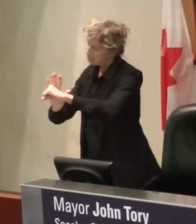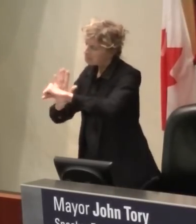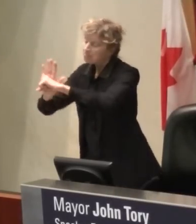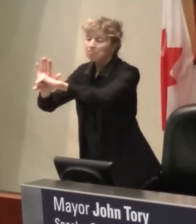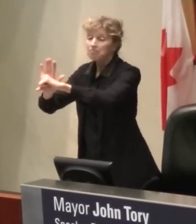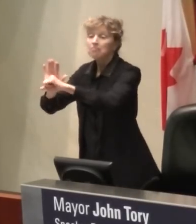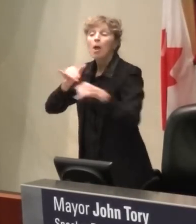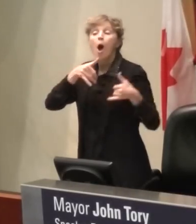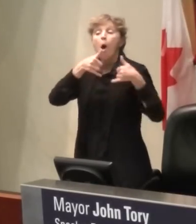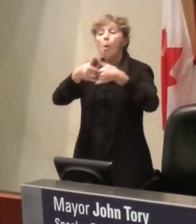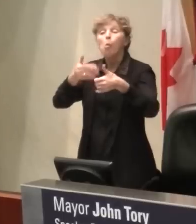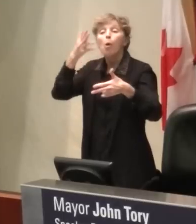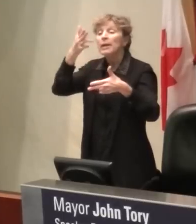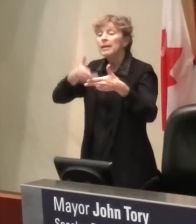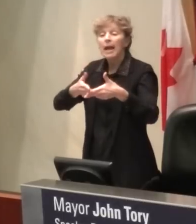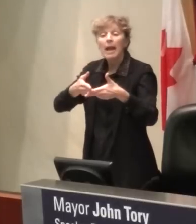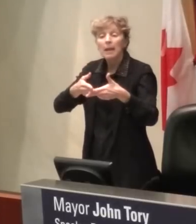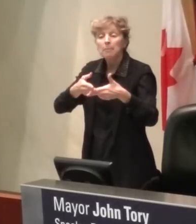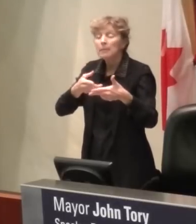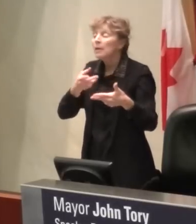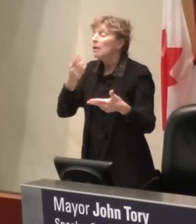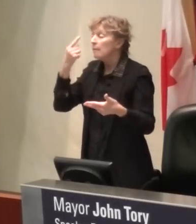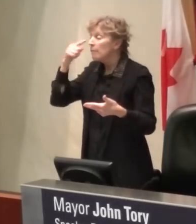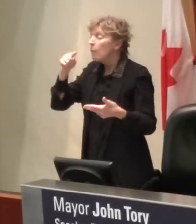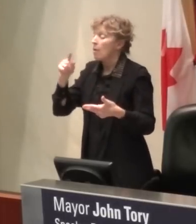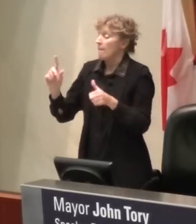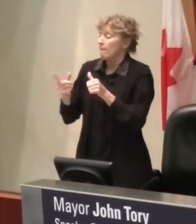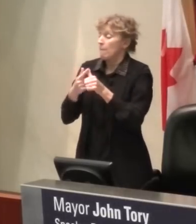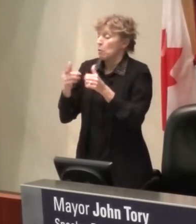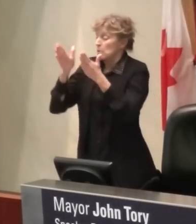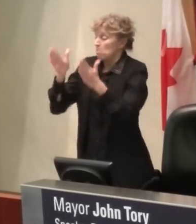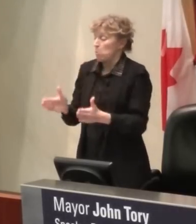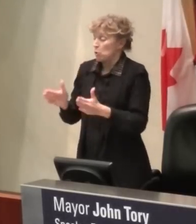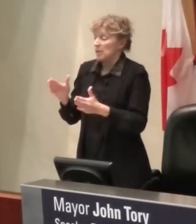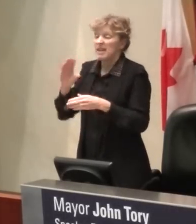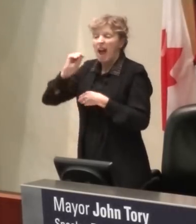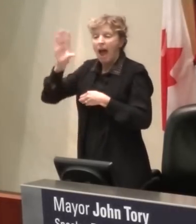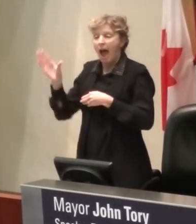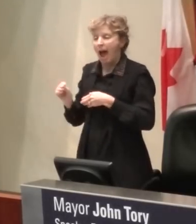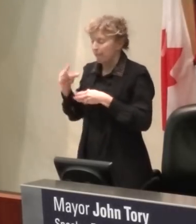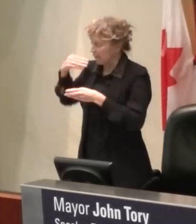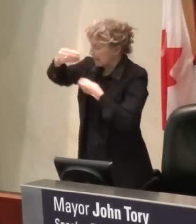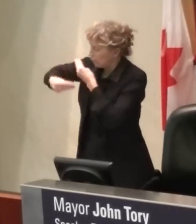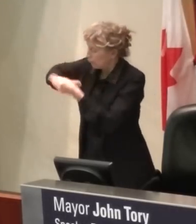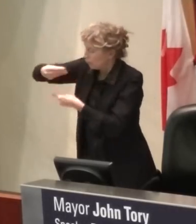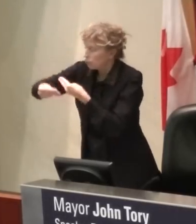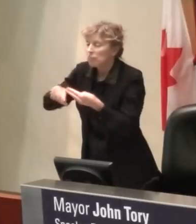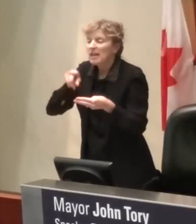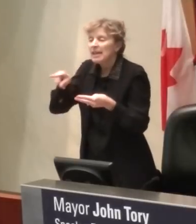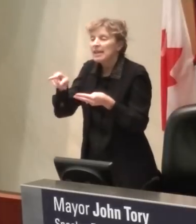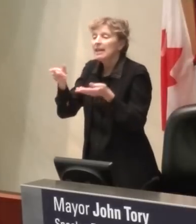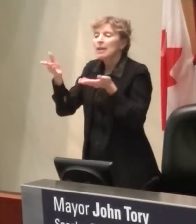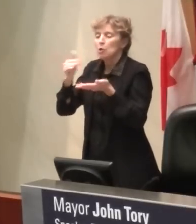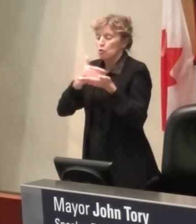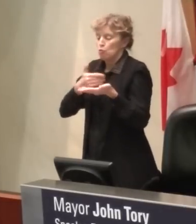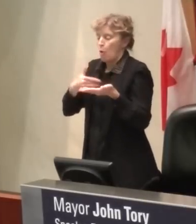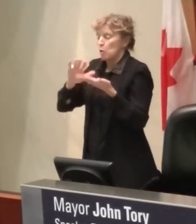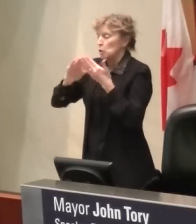is named after the first person of African heritage to serve as a Toronto City